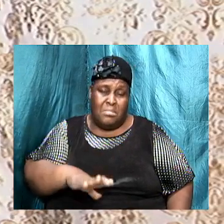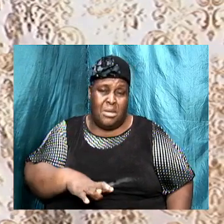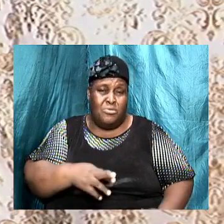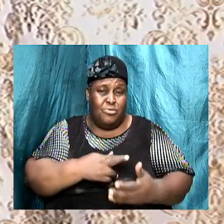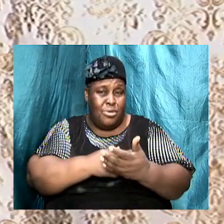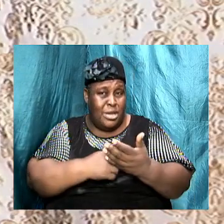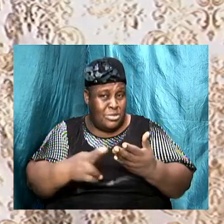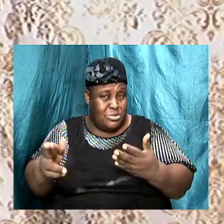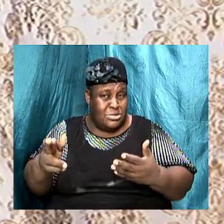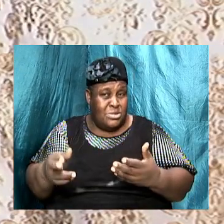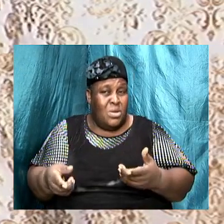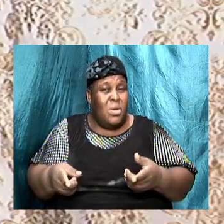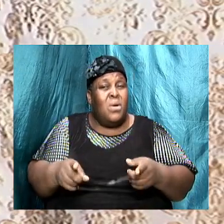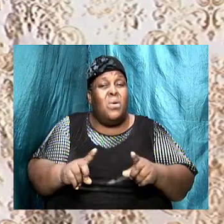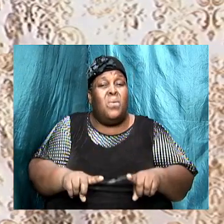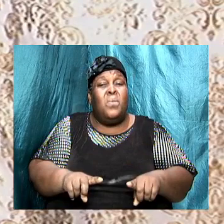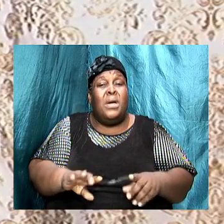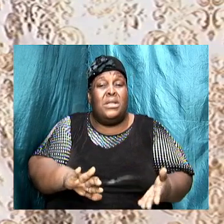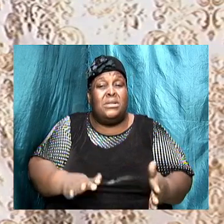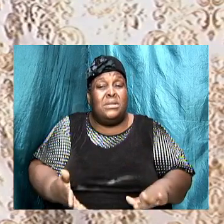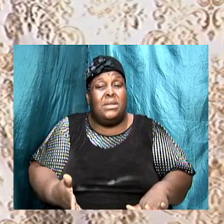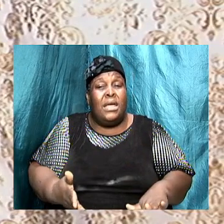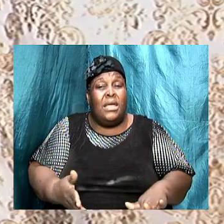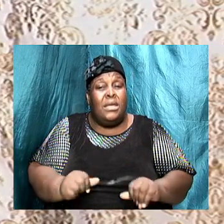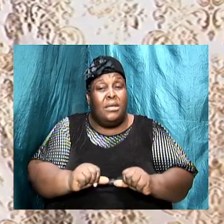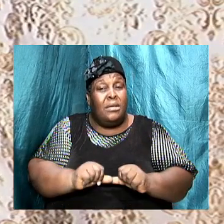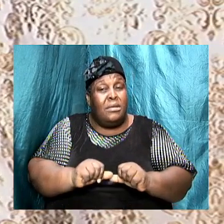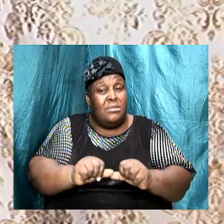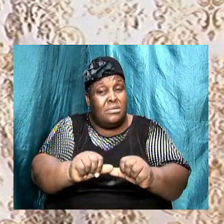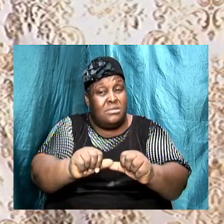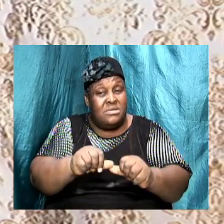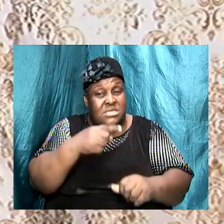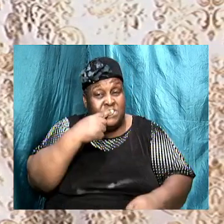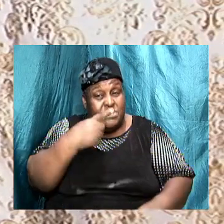and while he was dead, yet speaketh.